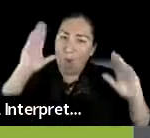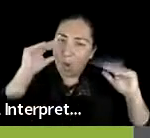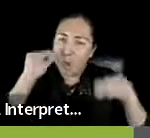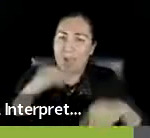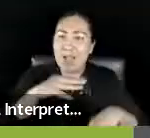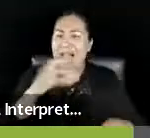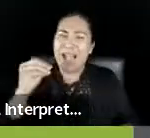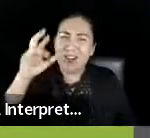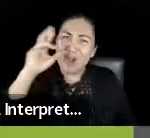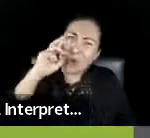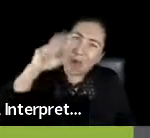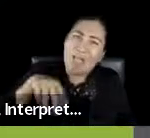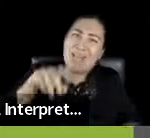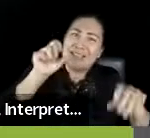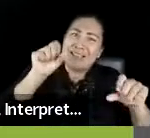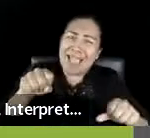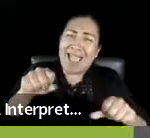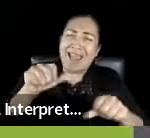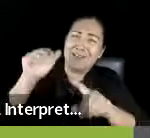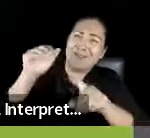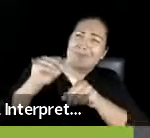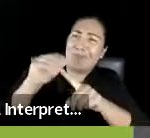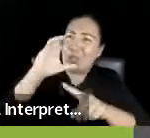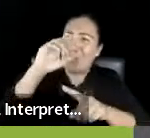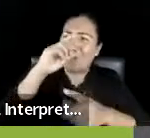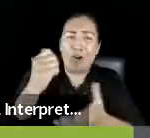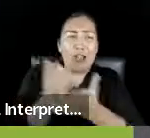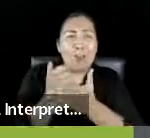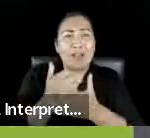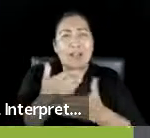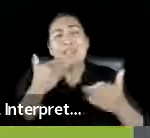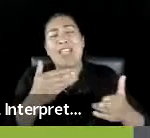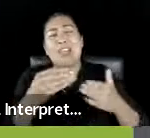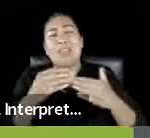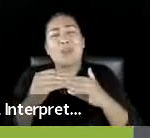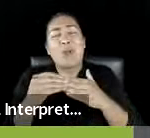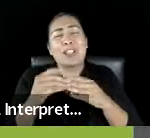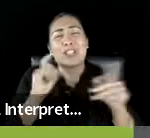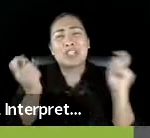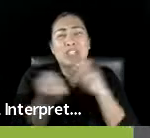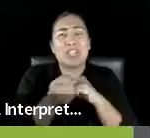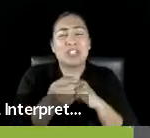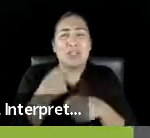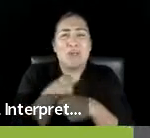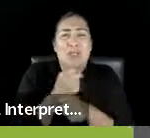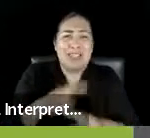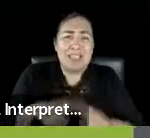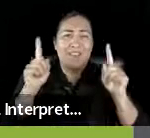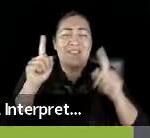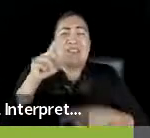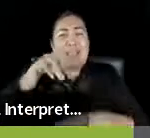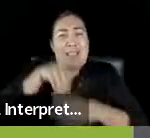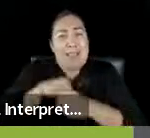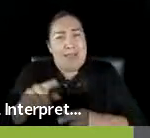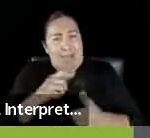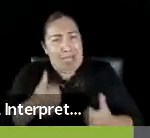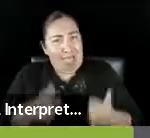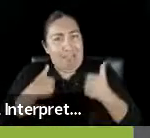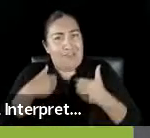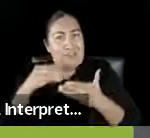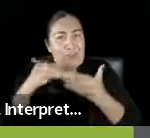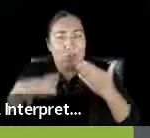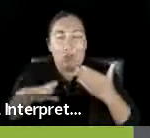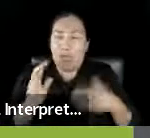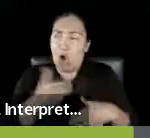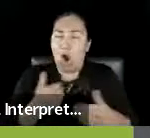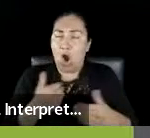and realize that they can get help. I'd like to thank Directing Change for helping to make a difference in the lives of students. Our lives have been changed because of that